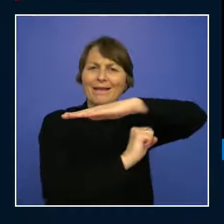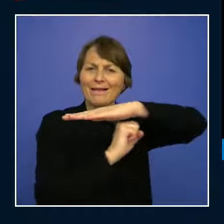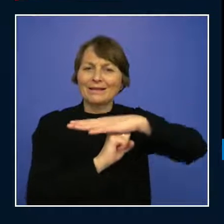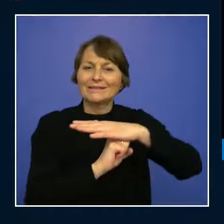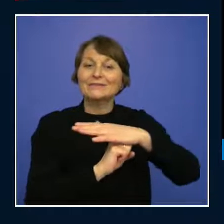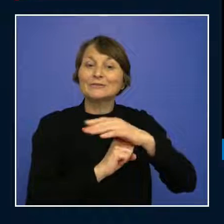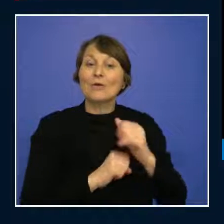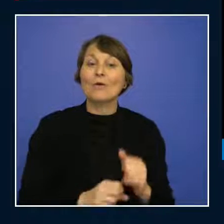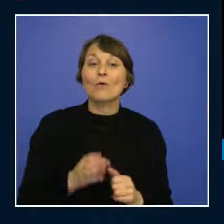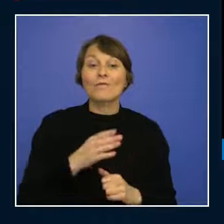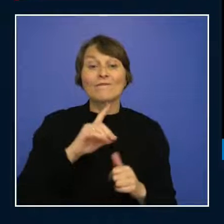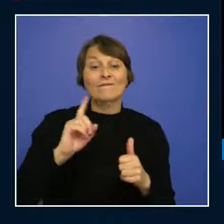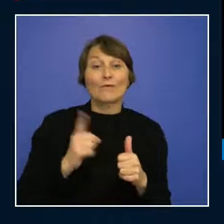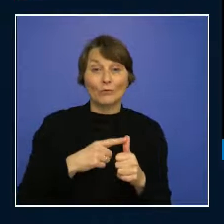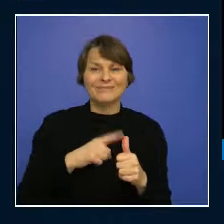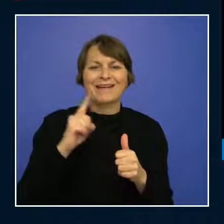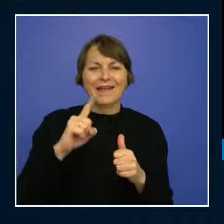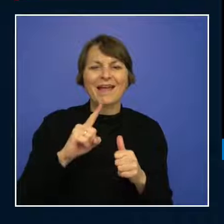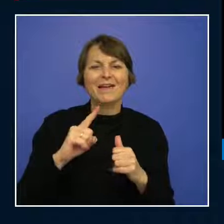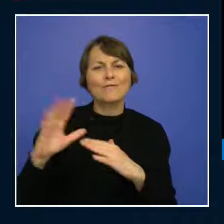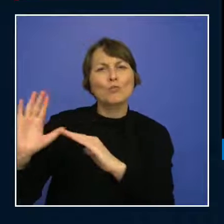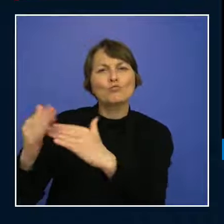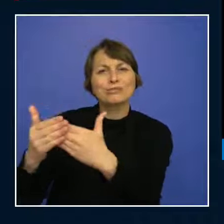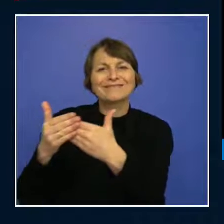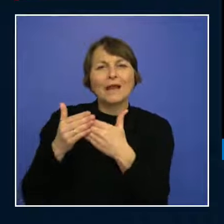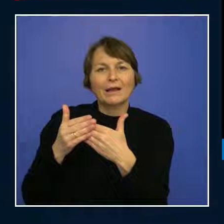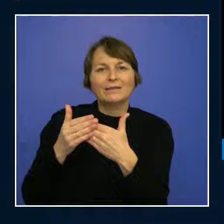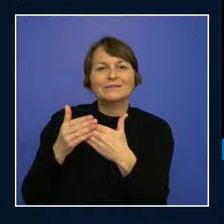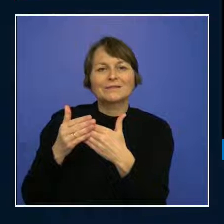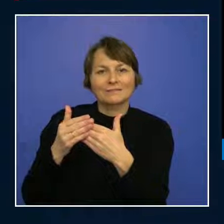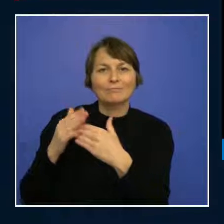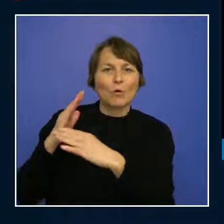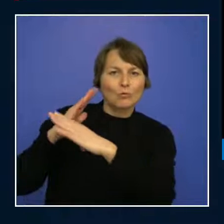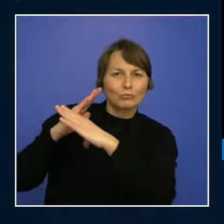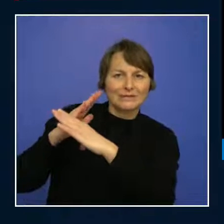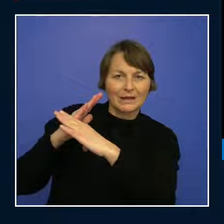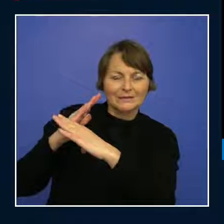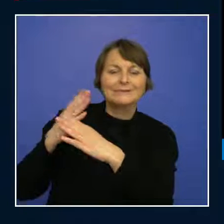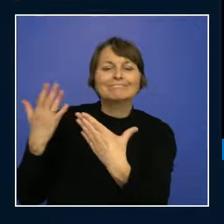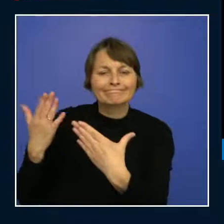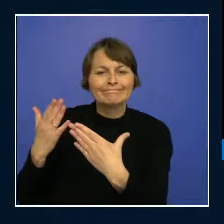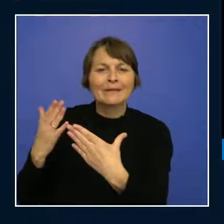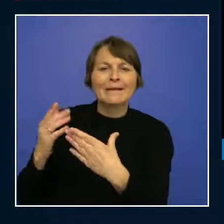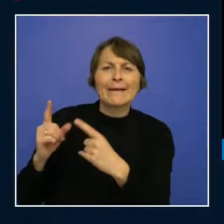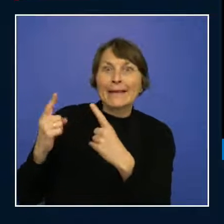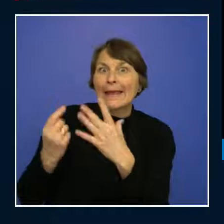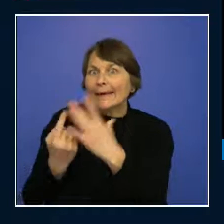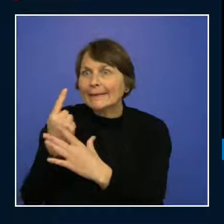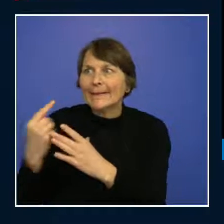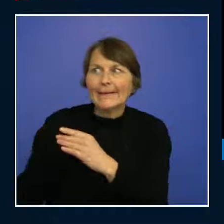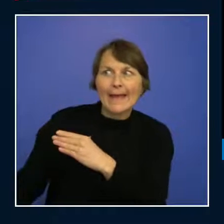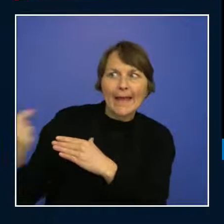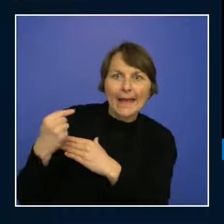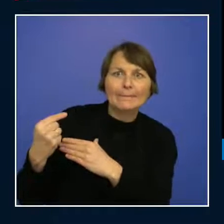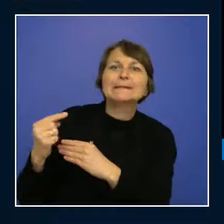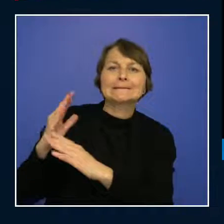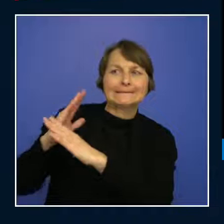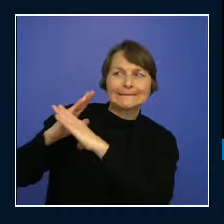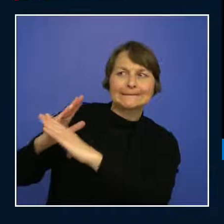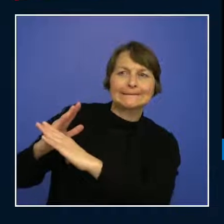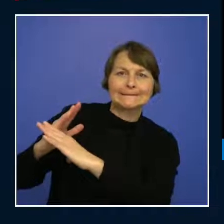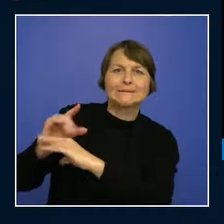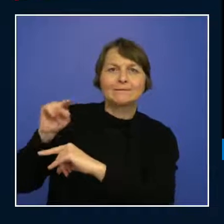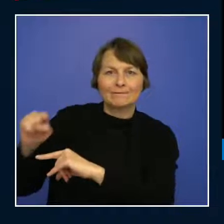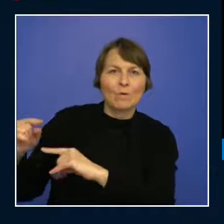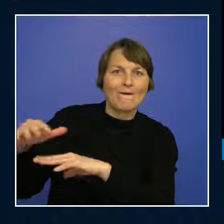the protect part, which looks after and tries to detect and prevent anything malicious getting through into your network. And